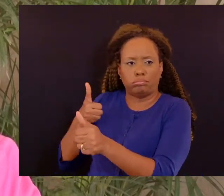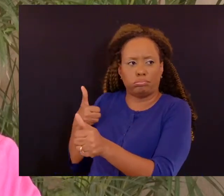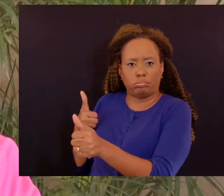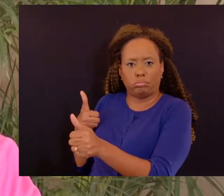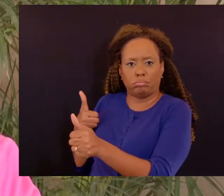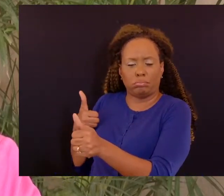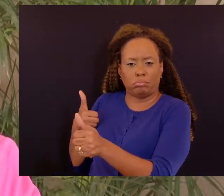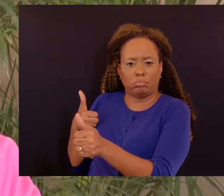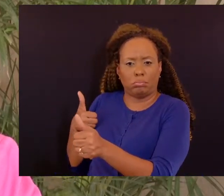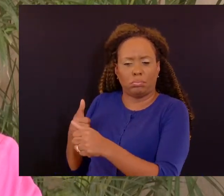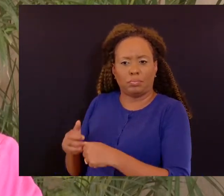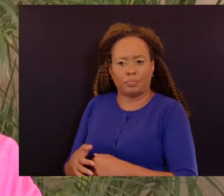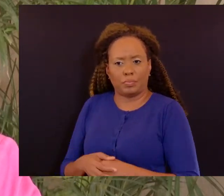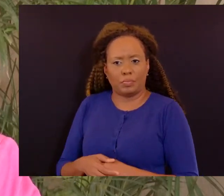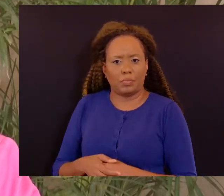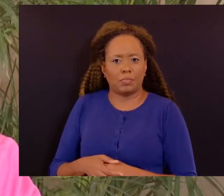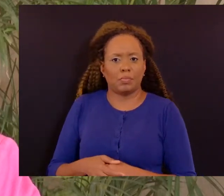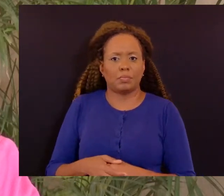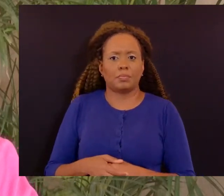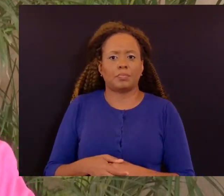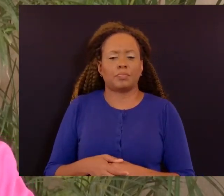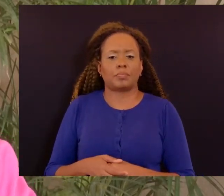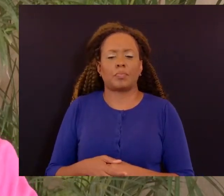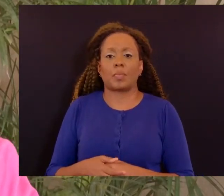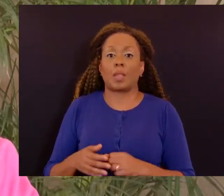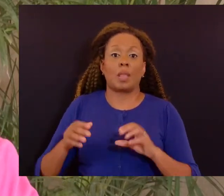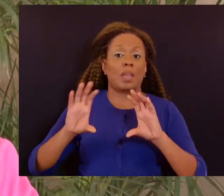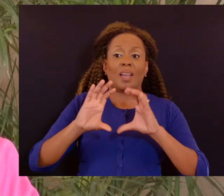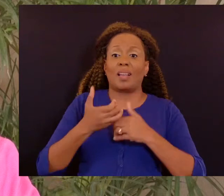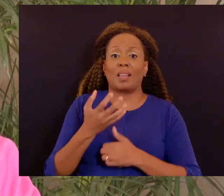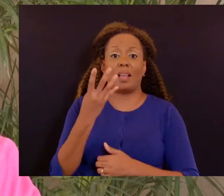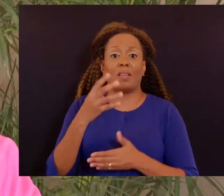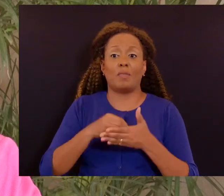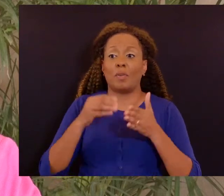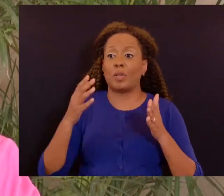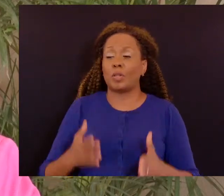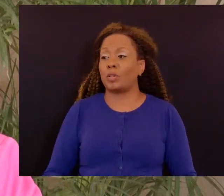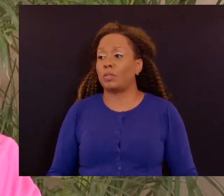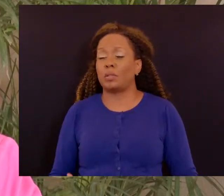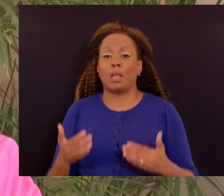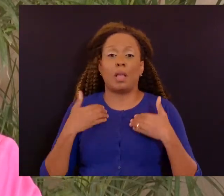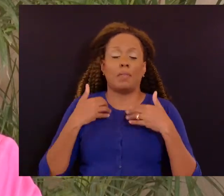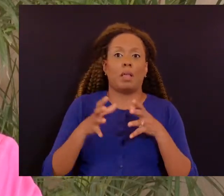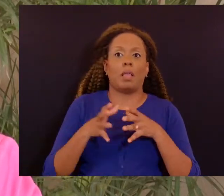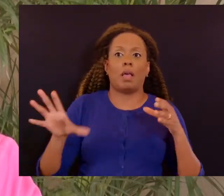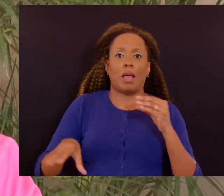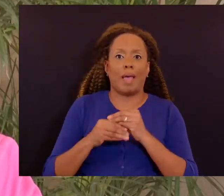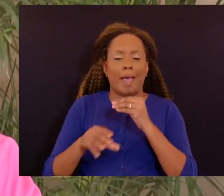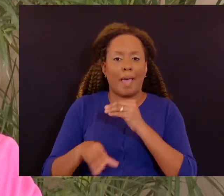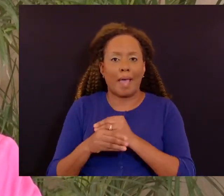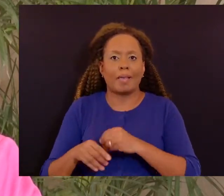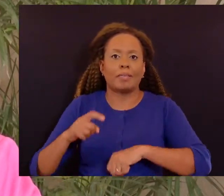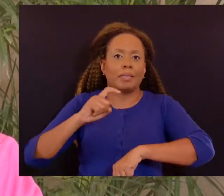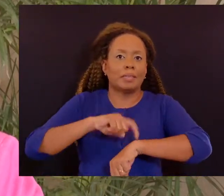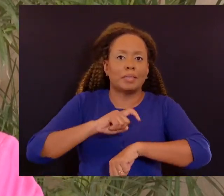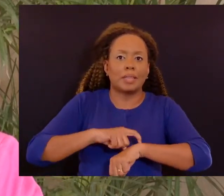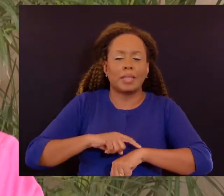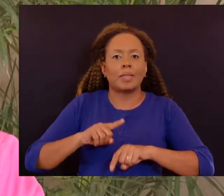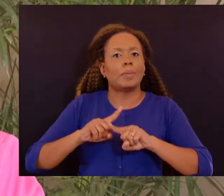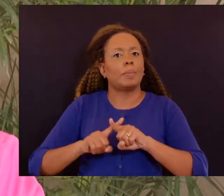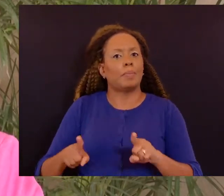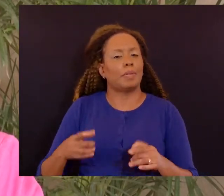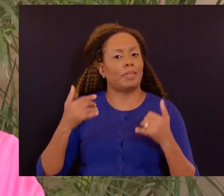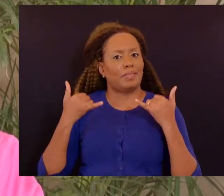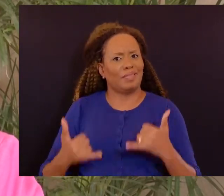of the class 4 children with all of the extra time we have given them is as it is, you can